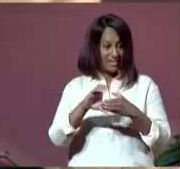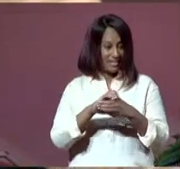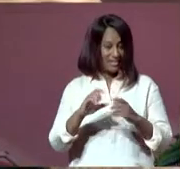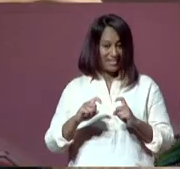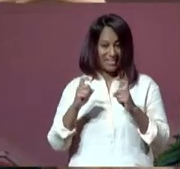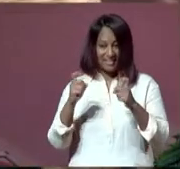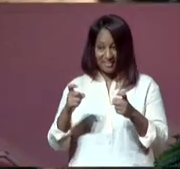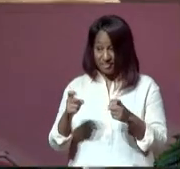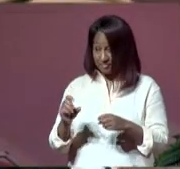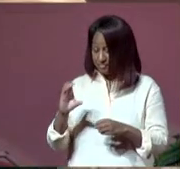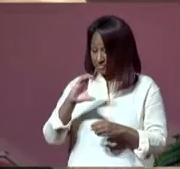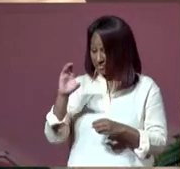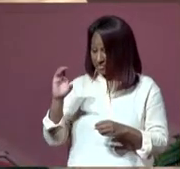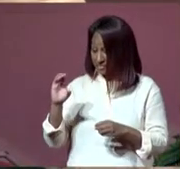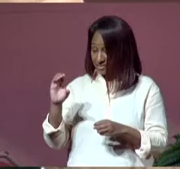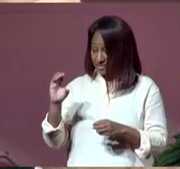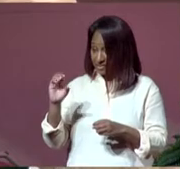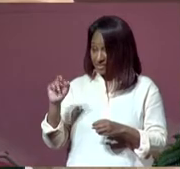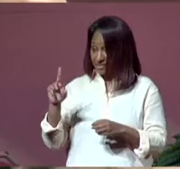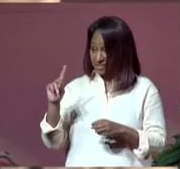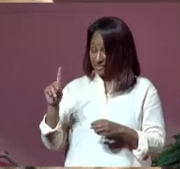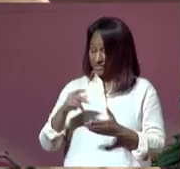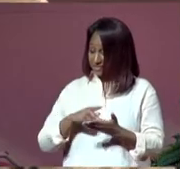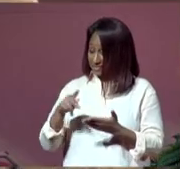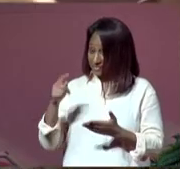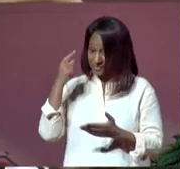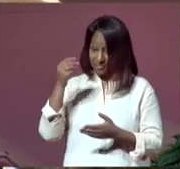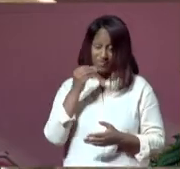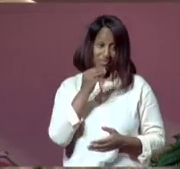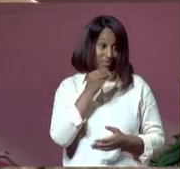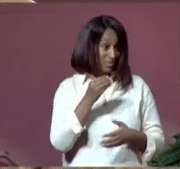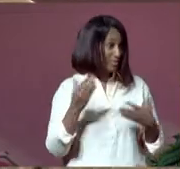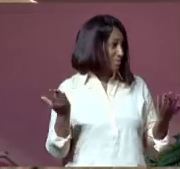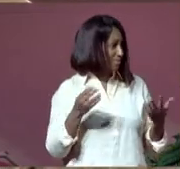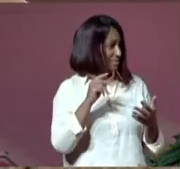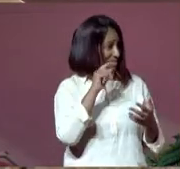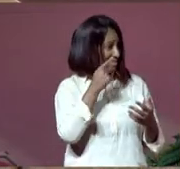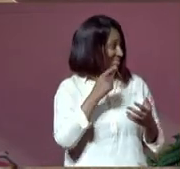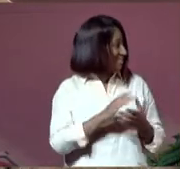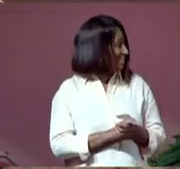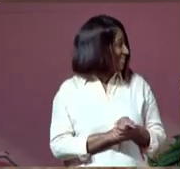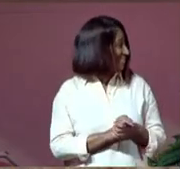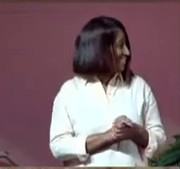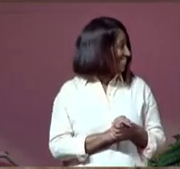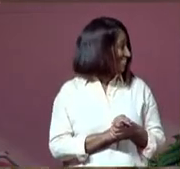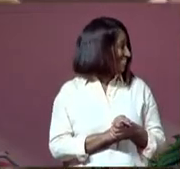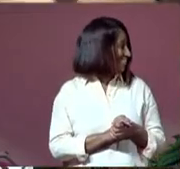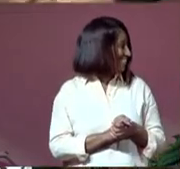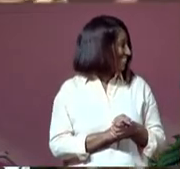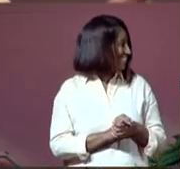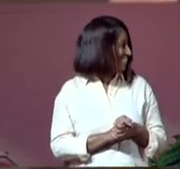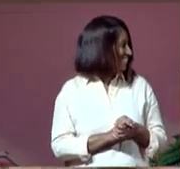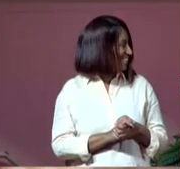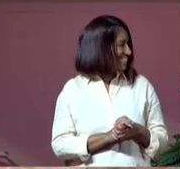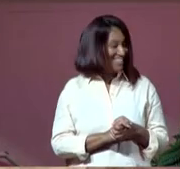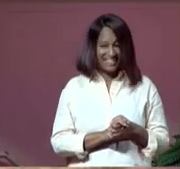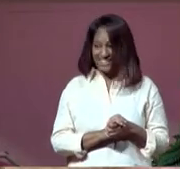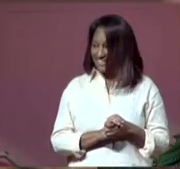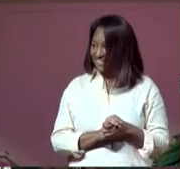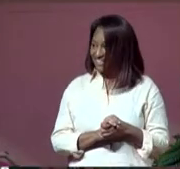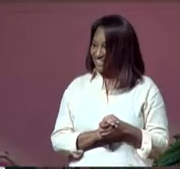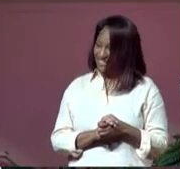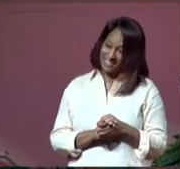gift card to pay for the meal. And what was funny is that it was a gift